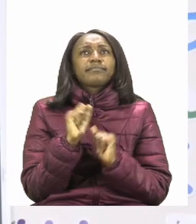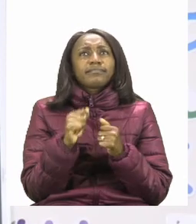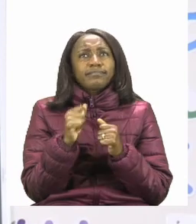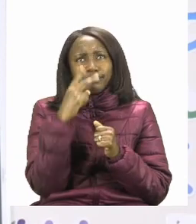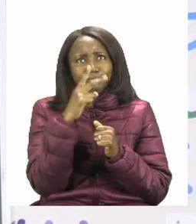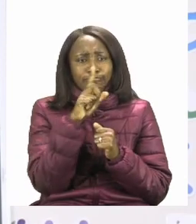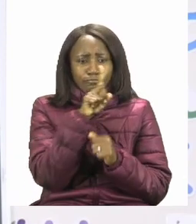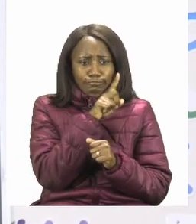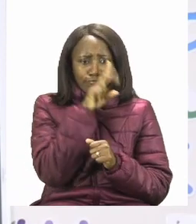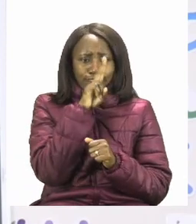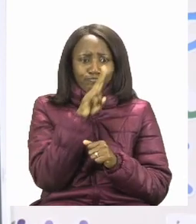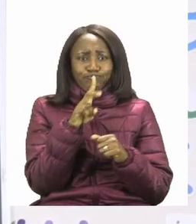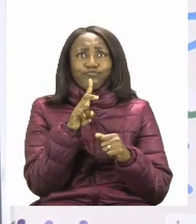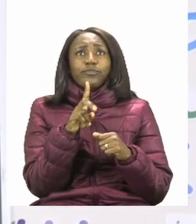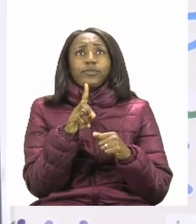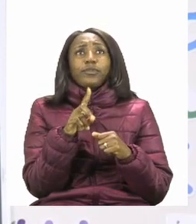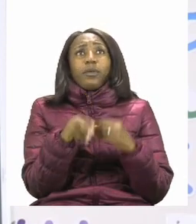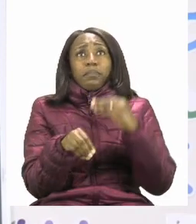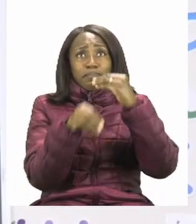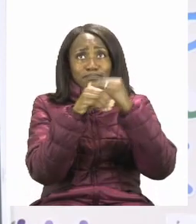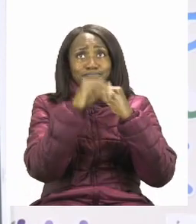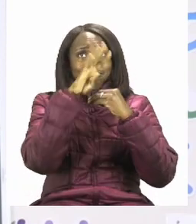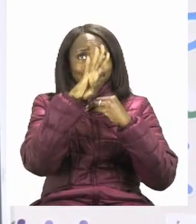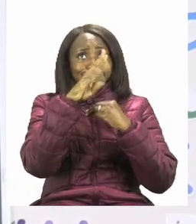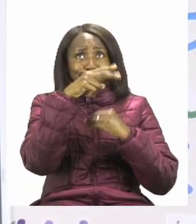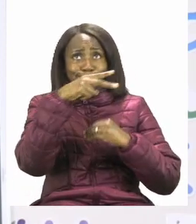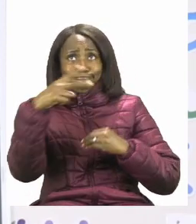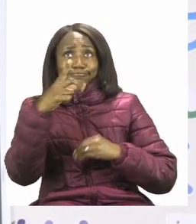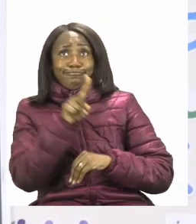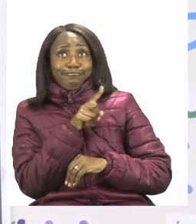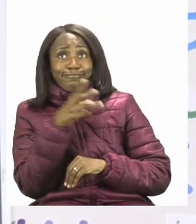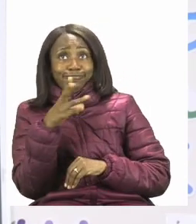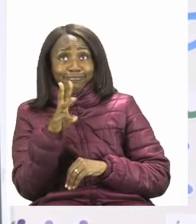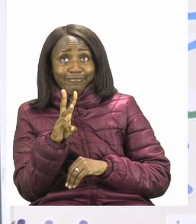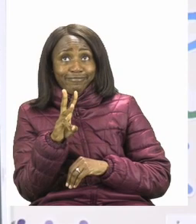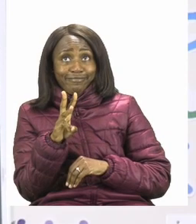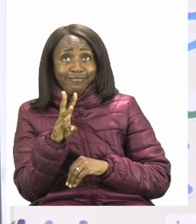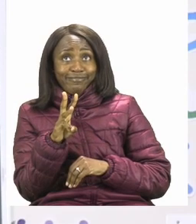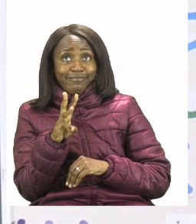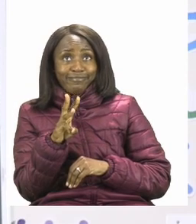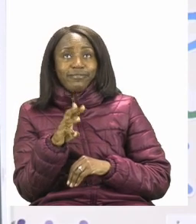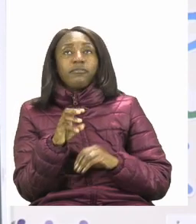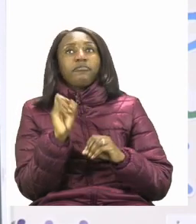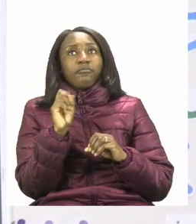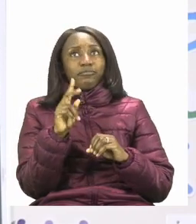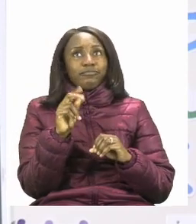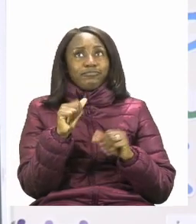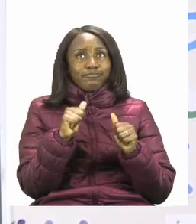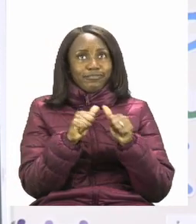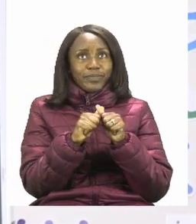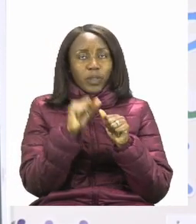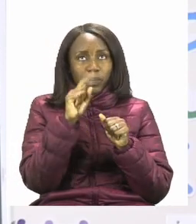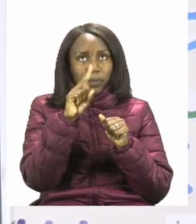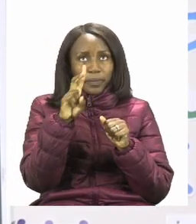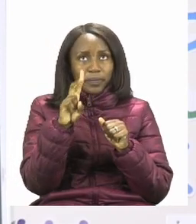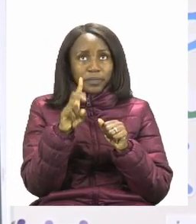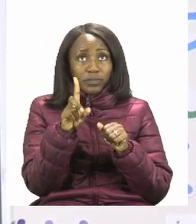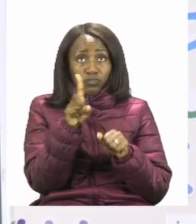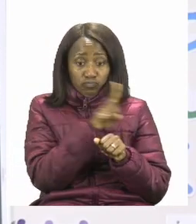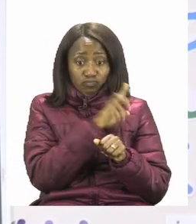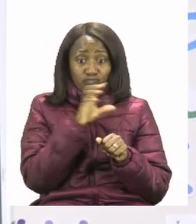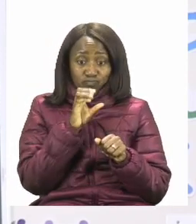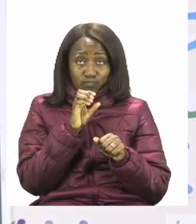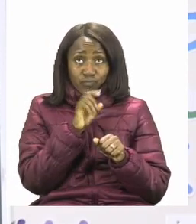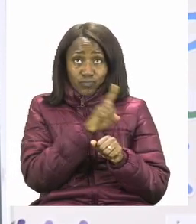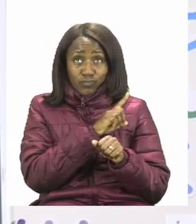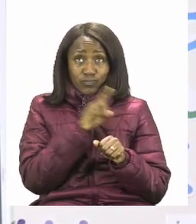12 plus 4 will give us 16. So we can count on using our fingers. We have